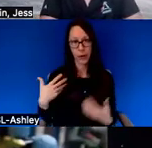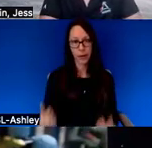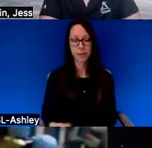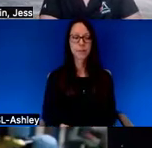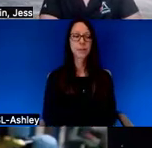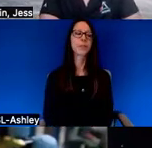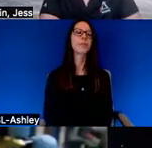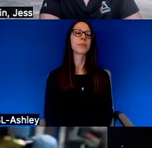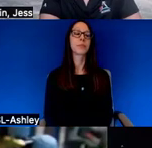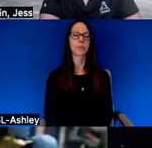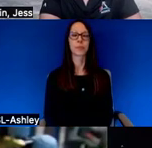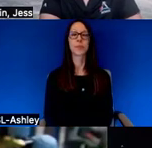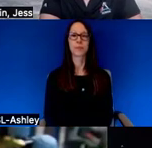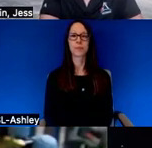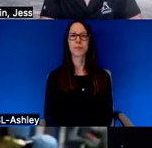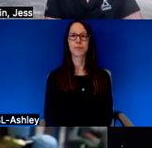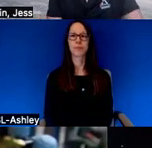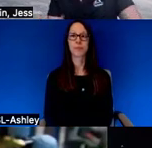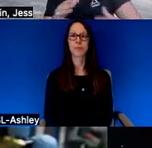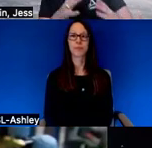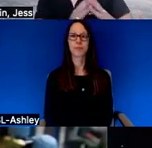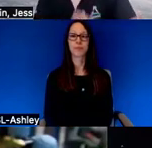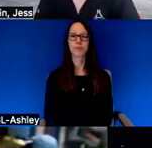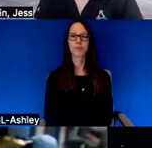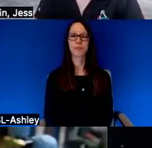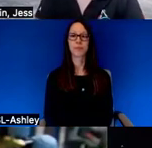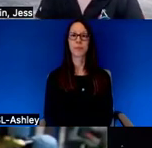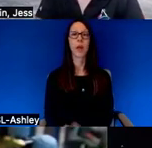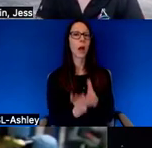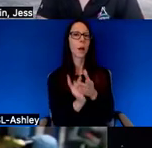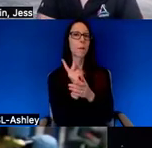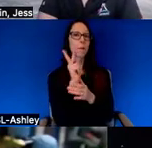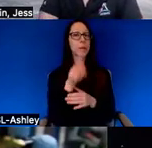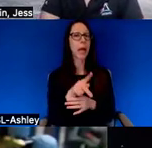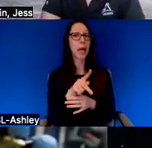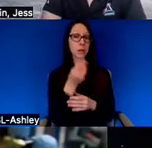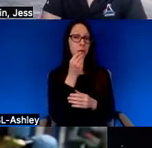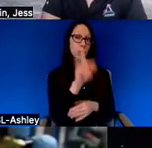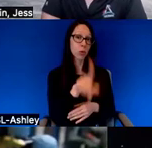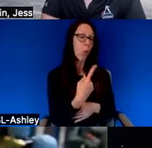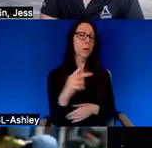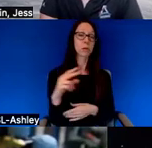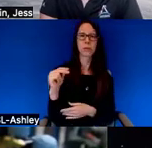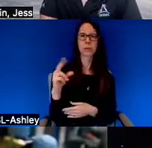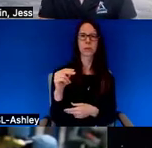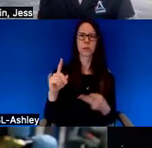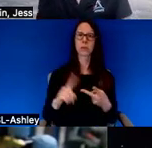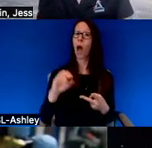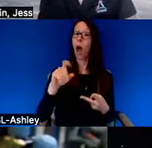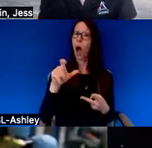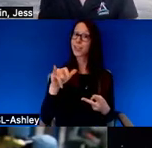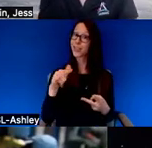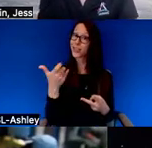Beyond just giving us food, plants do quite a bit of things for us. They actually provide us oxygen. We have this really